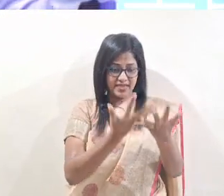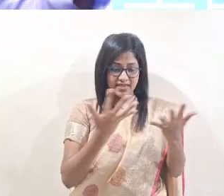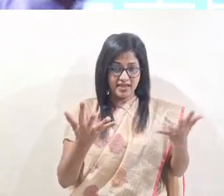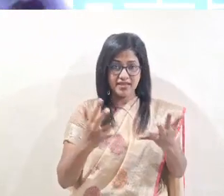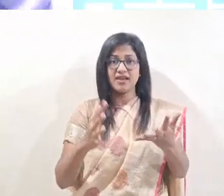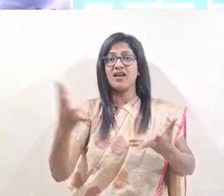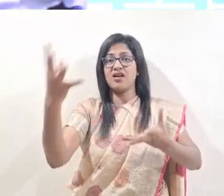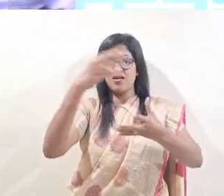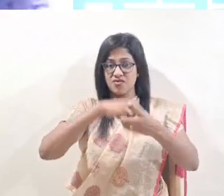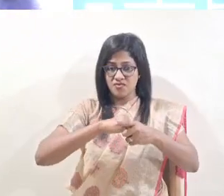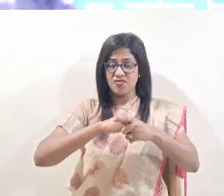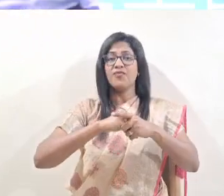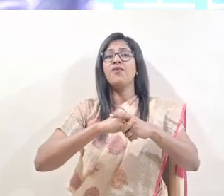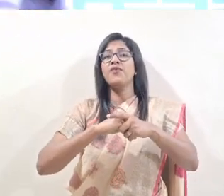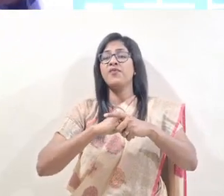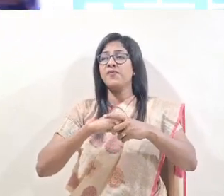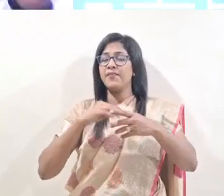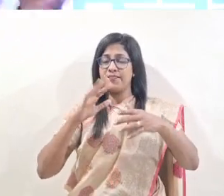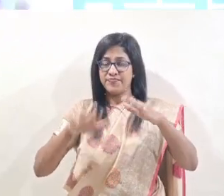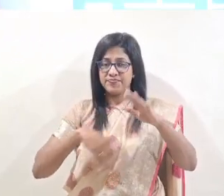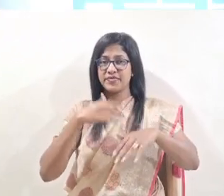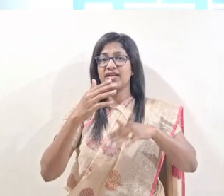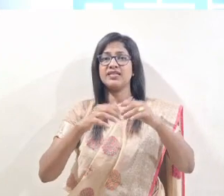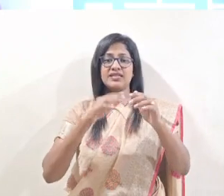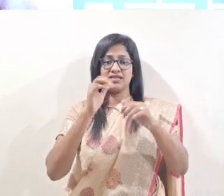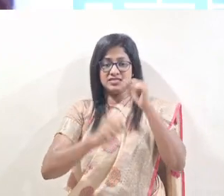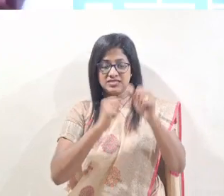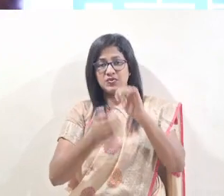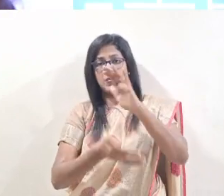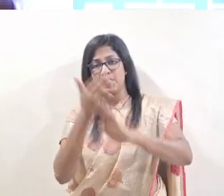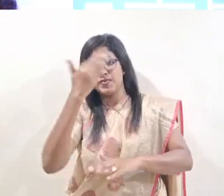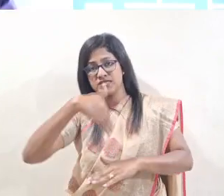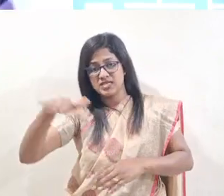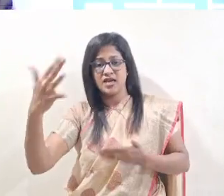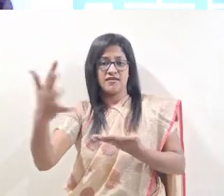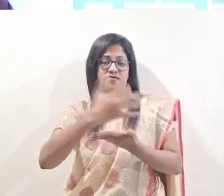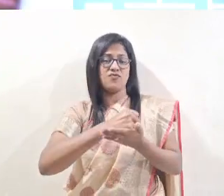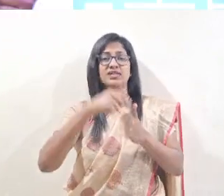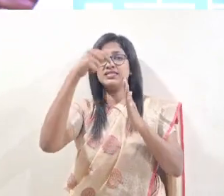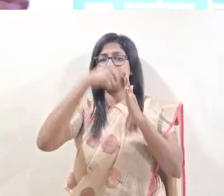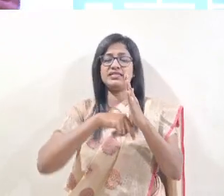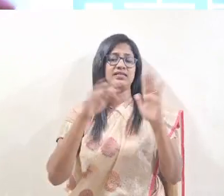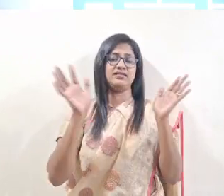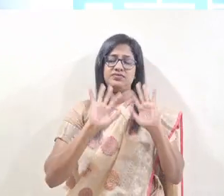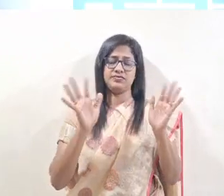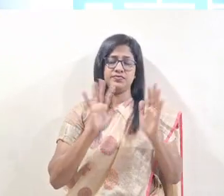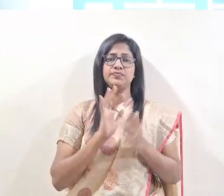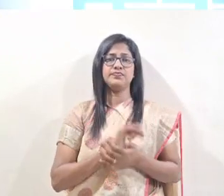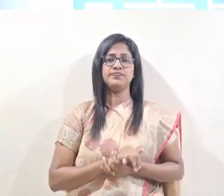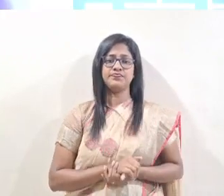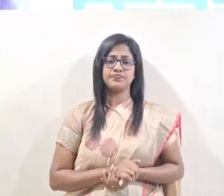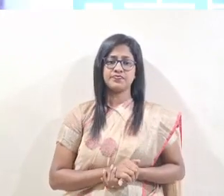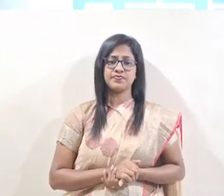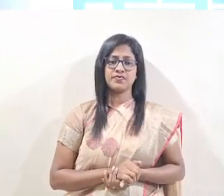simulation and then see how they evacuate, what is the time, that kind of things. I would not go into details, but